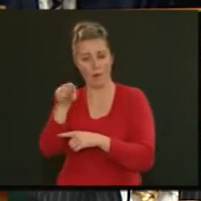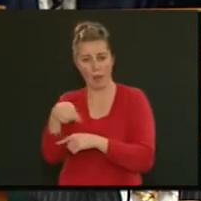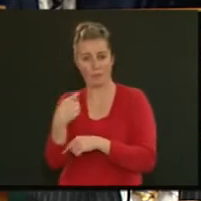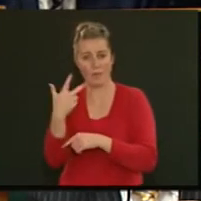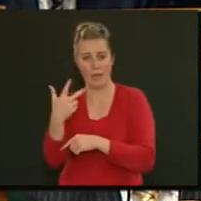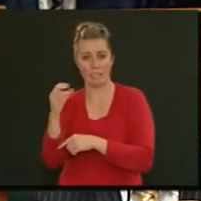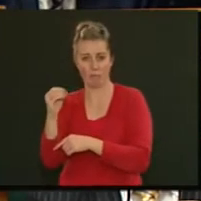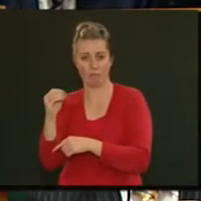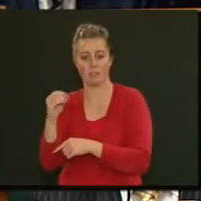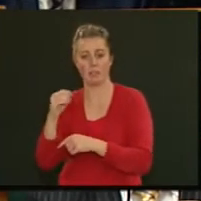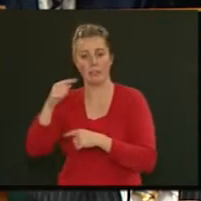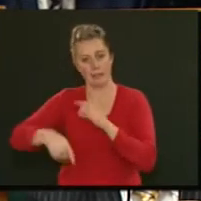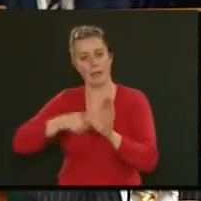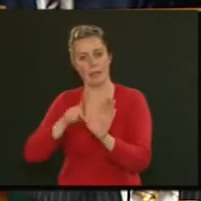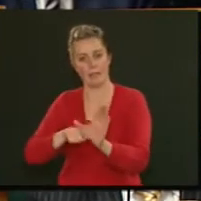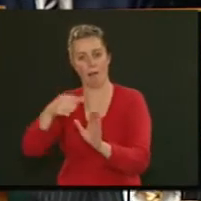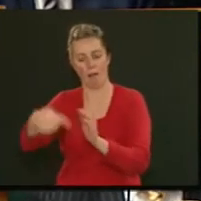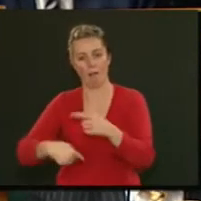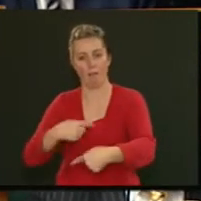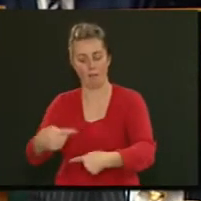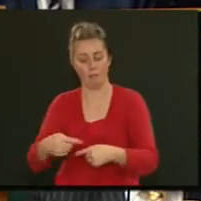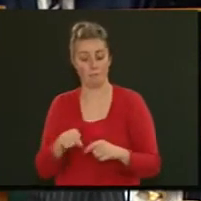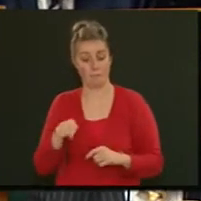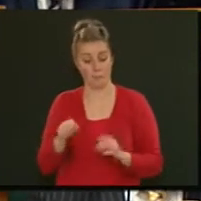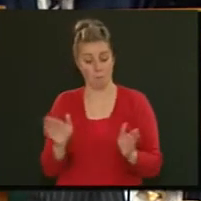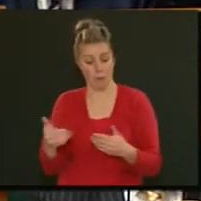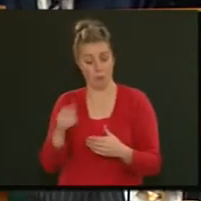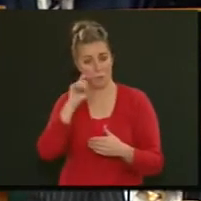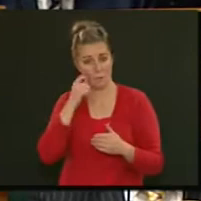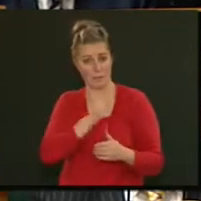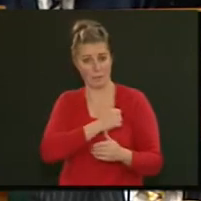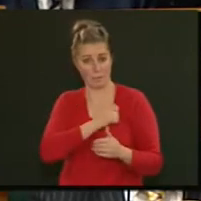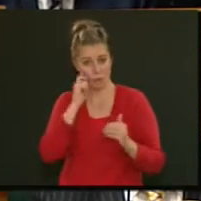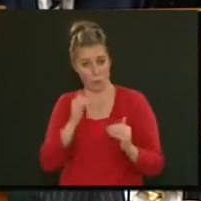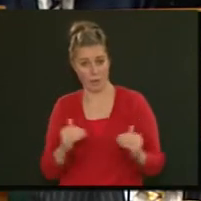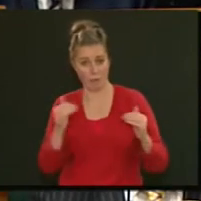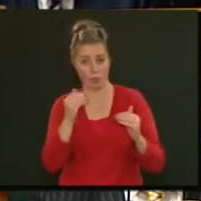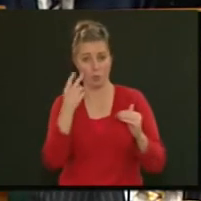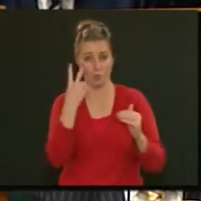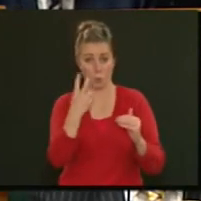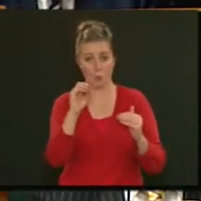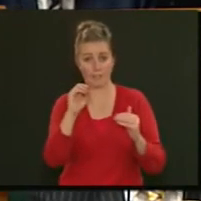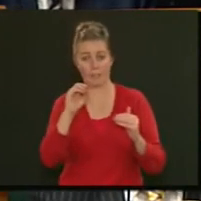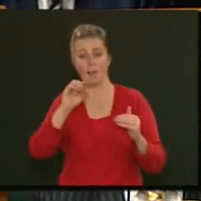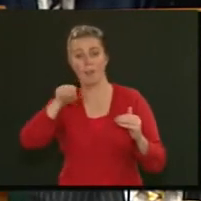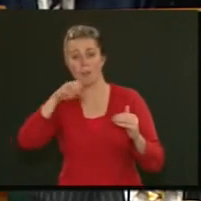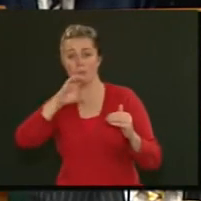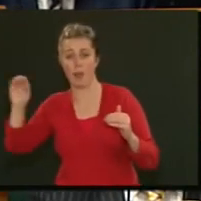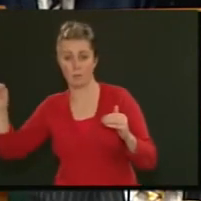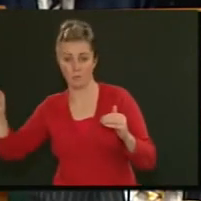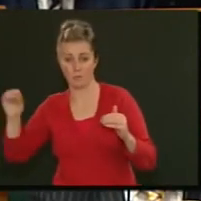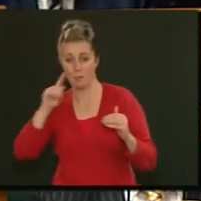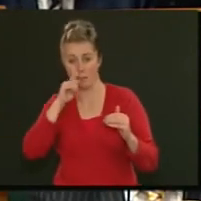$1,840 per year. This package, Mr. Speaker, is expected to lift 20,000 households above the threshold of severe housing